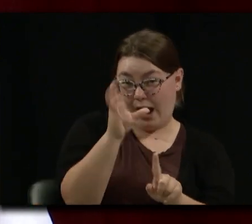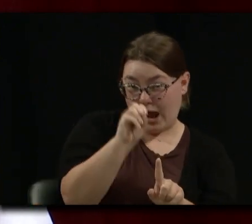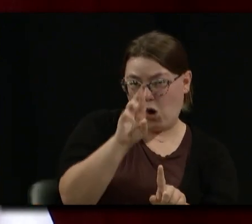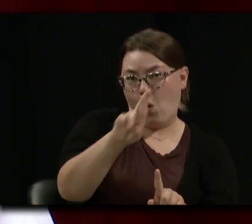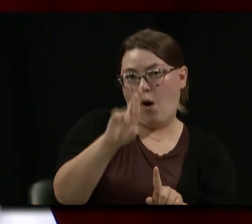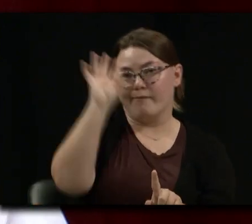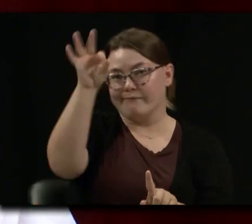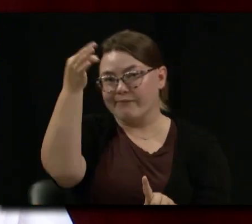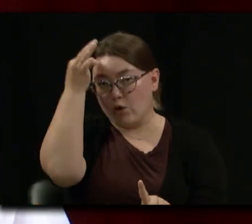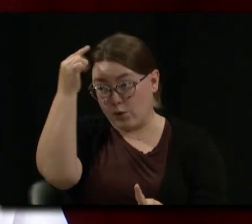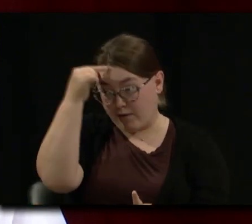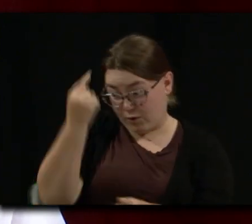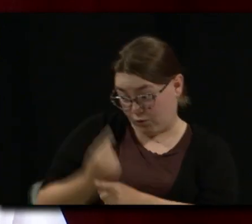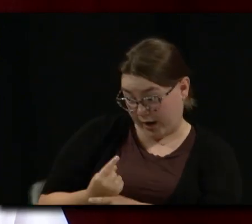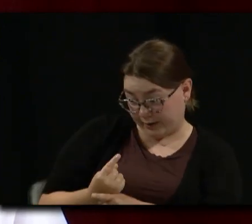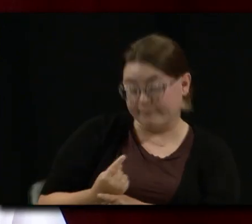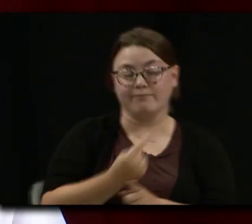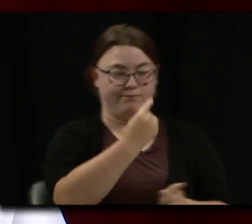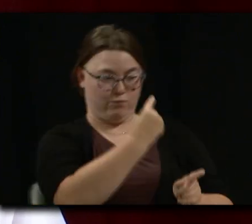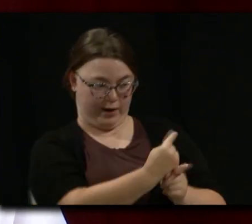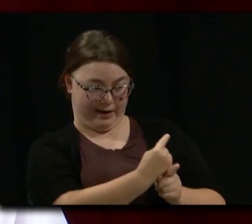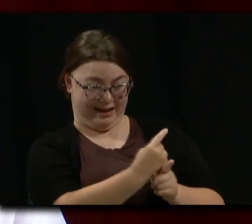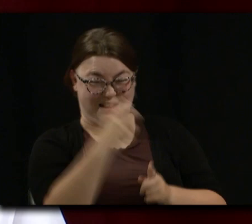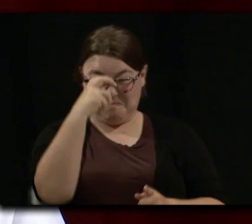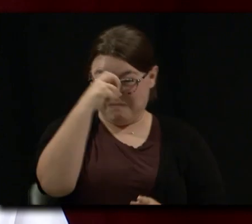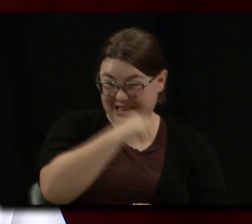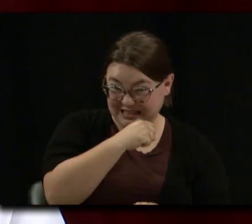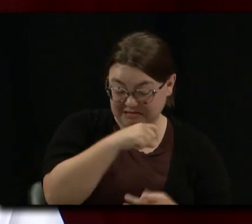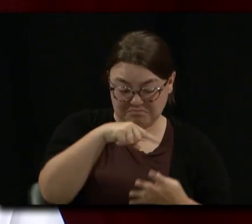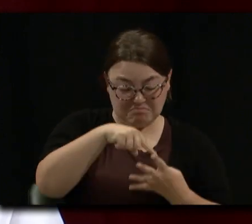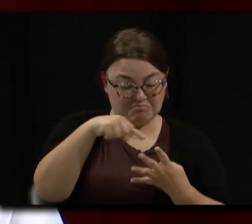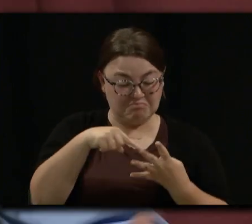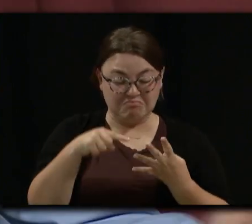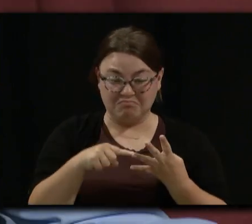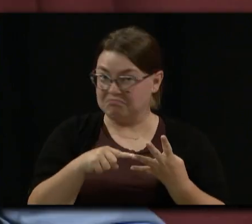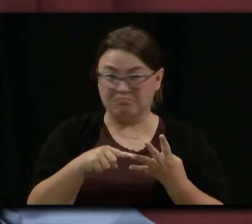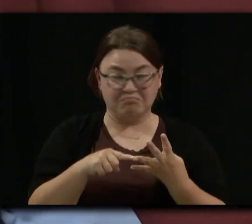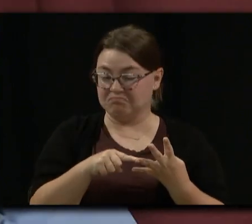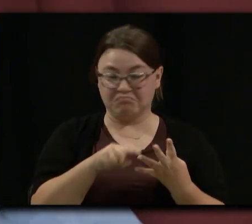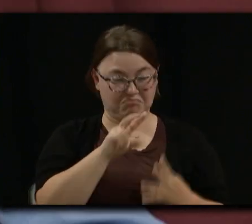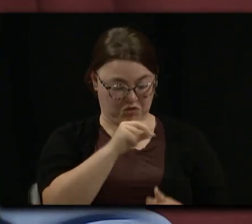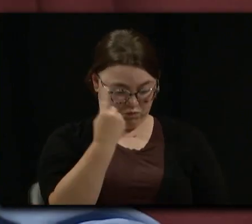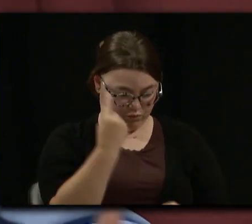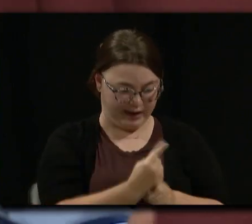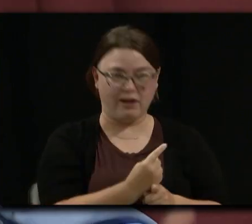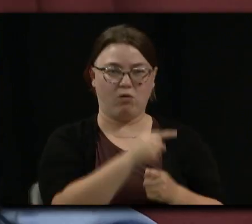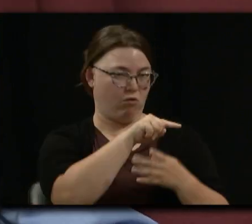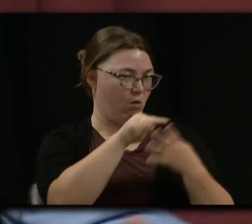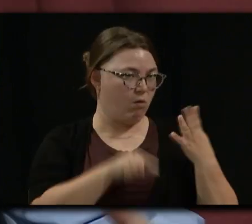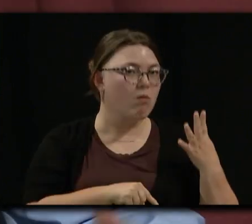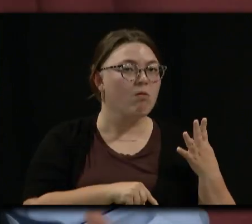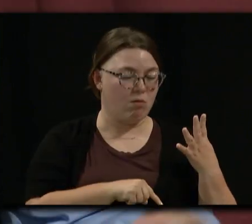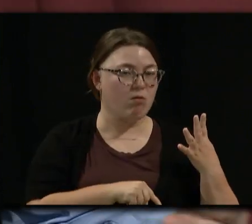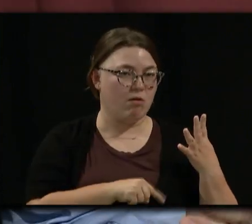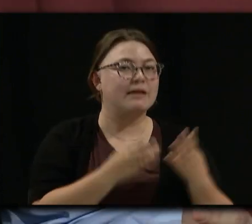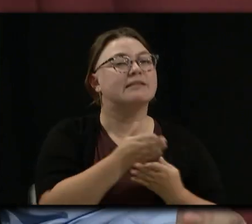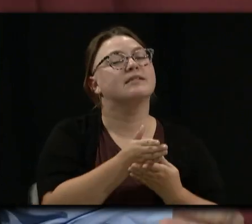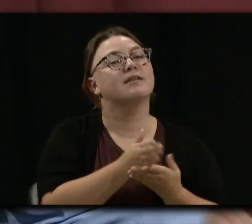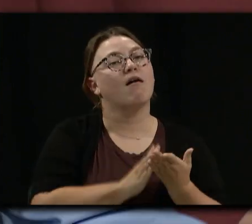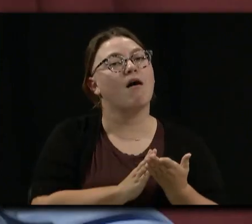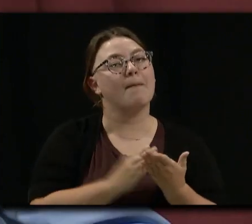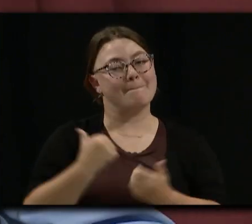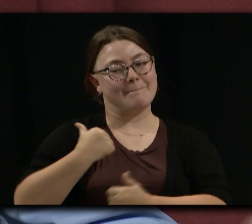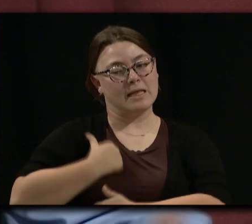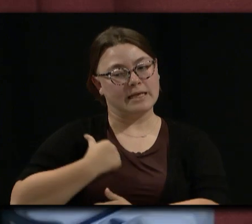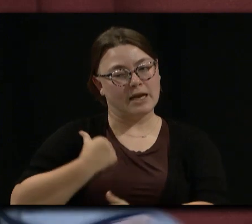federal government. Correct. Did I miss anything? Yeah, no, you hit it exactly. We do have some military or some